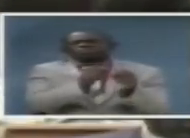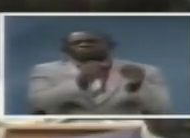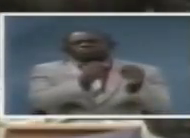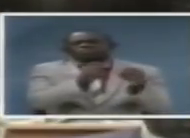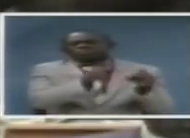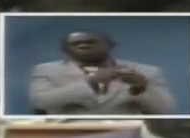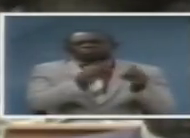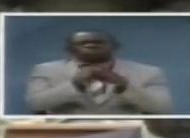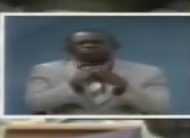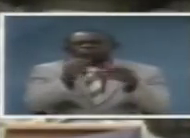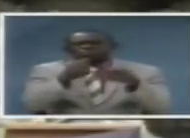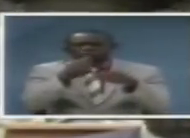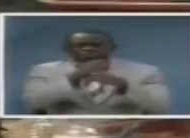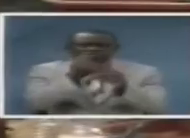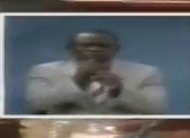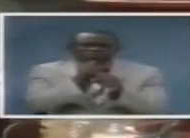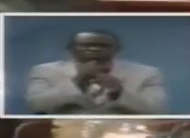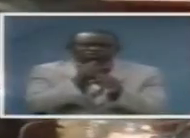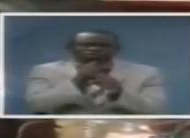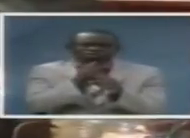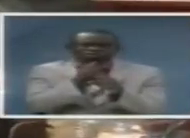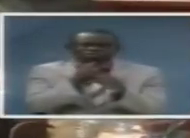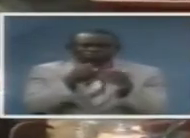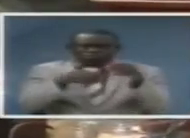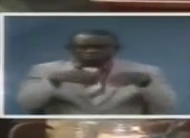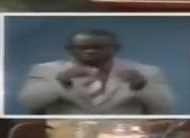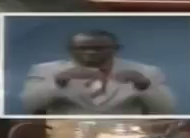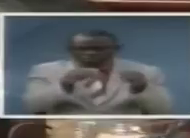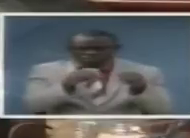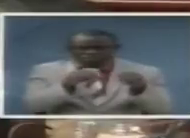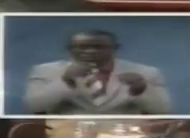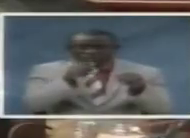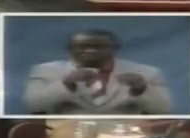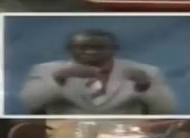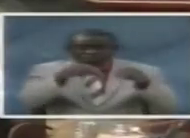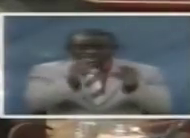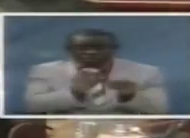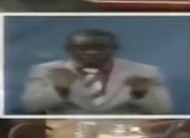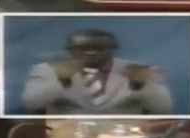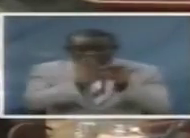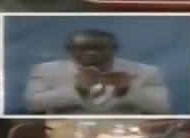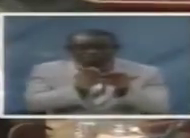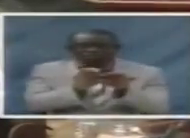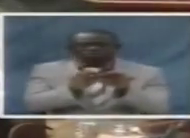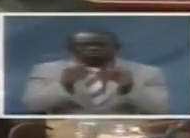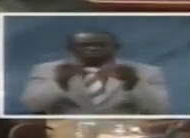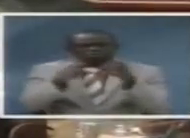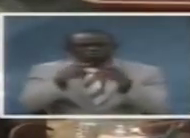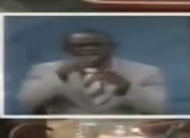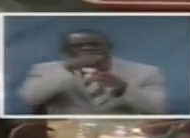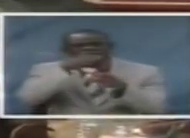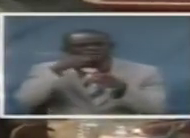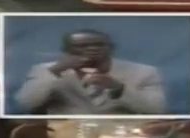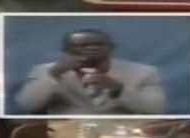markets. This is essential for sustained higher production, enhancement of agriculture value